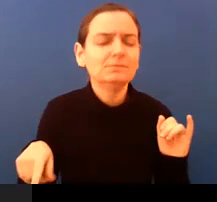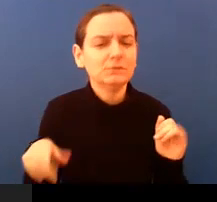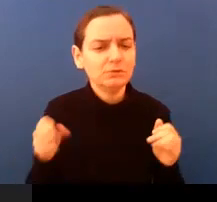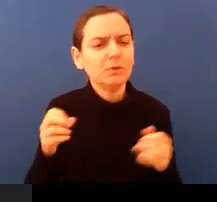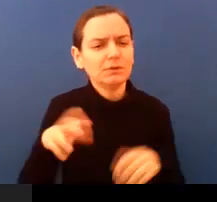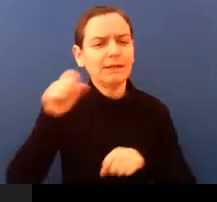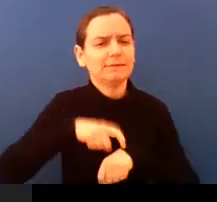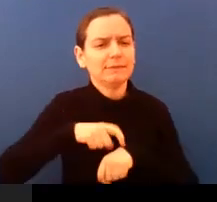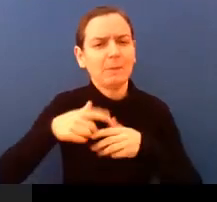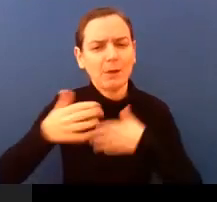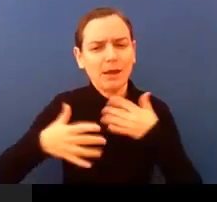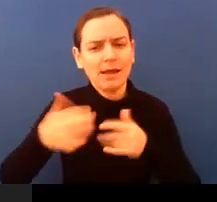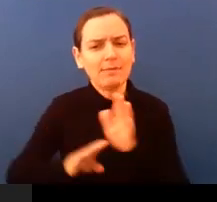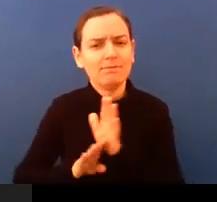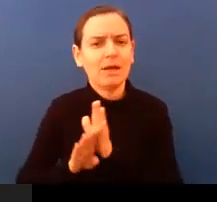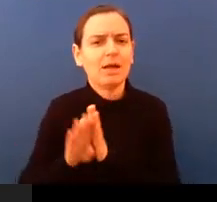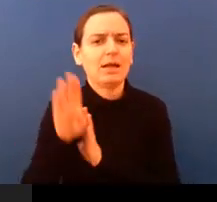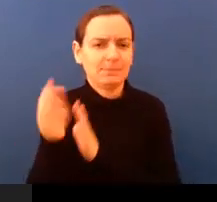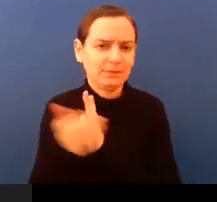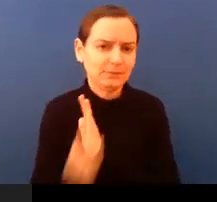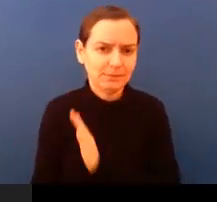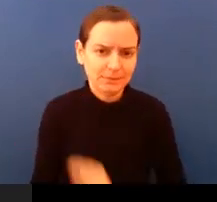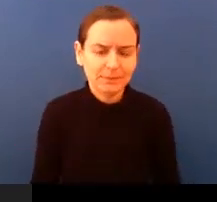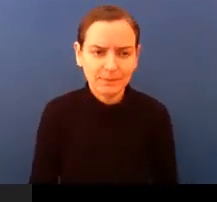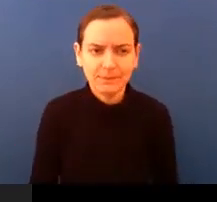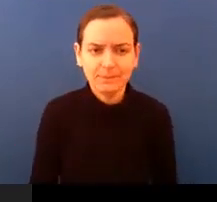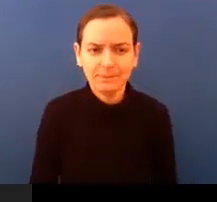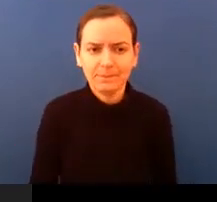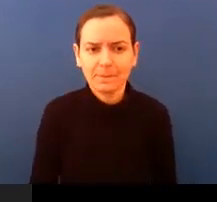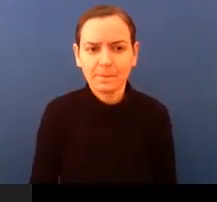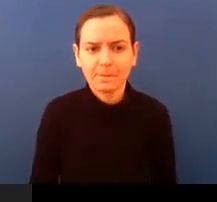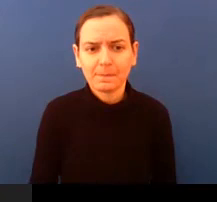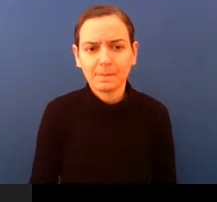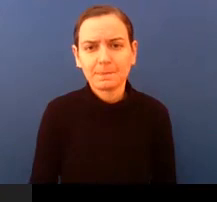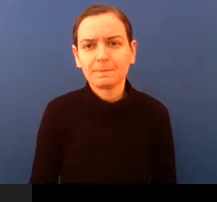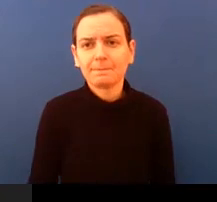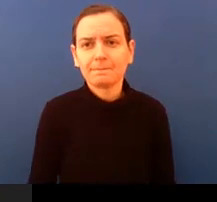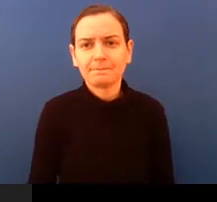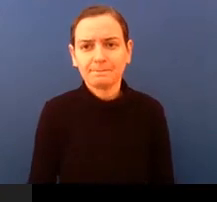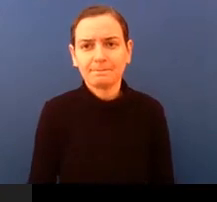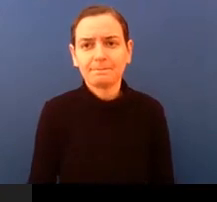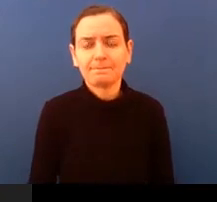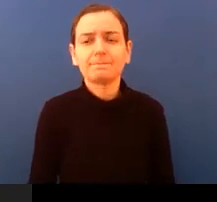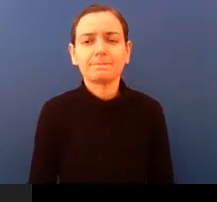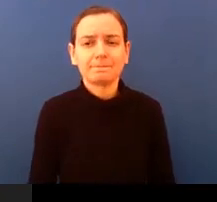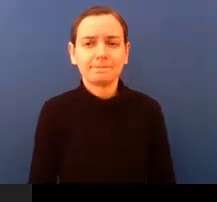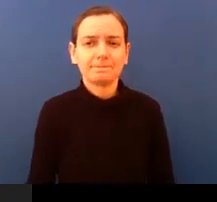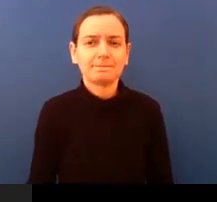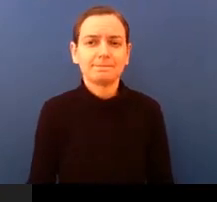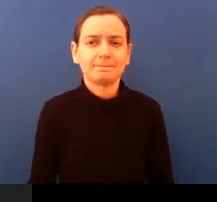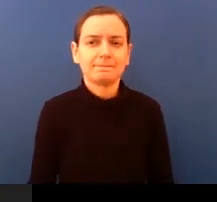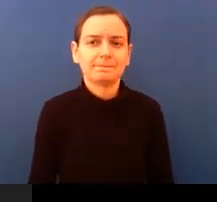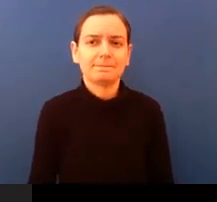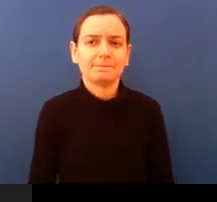too for high school students is we recommend that if you are interested in becoming a guide